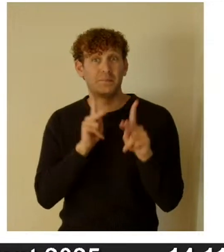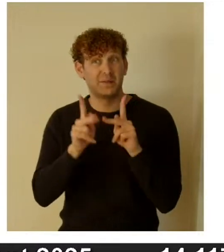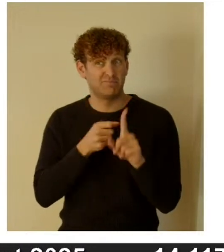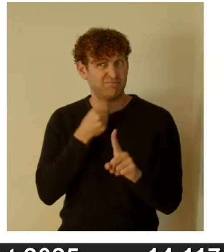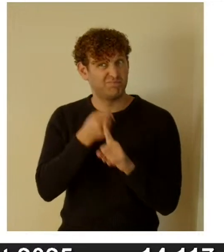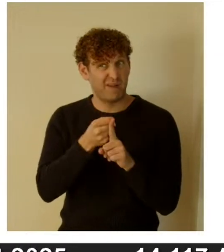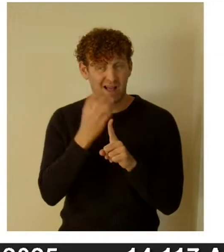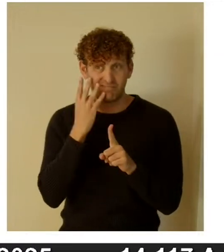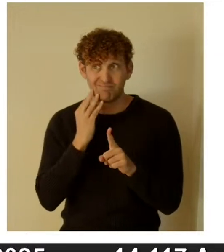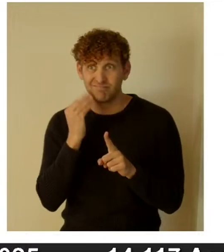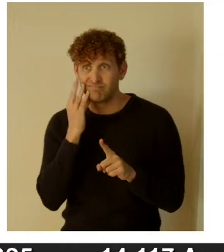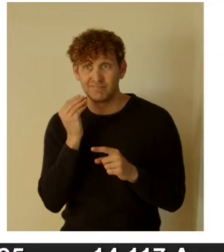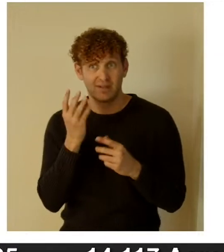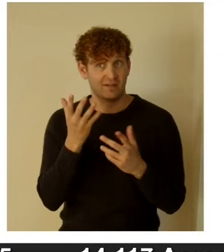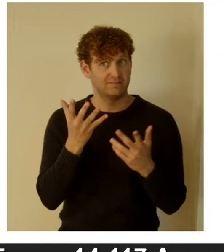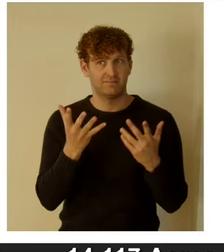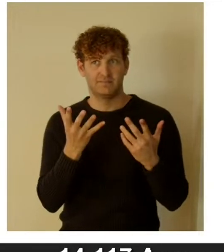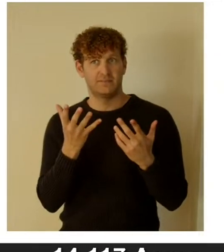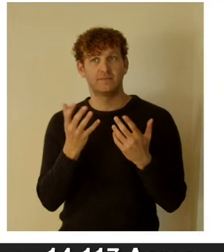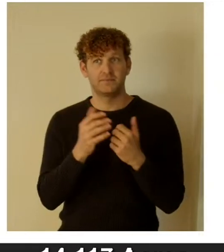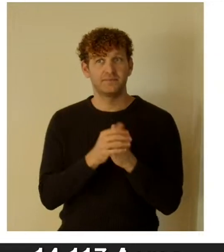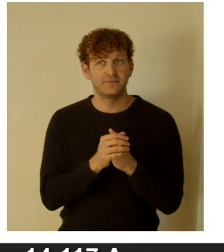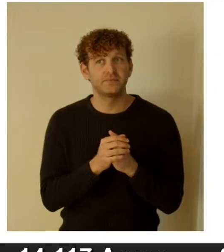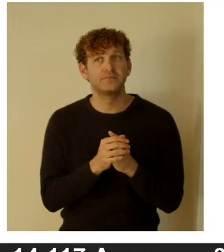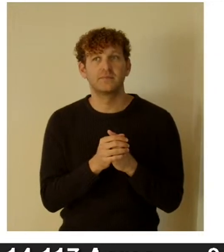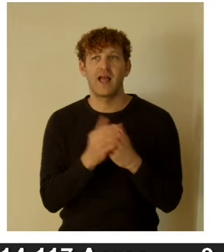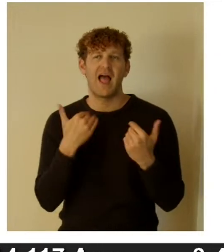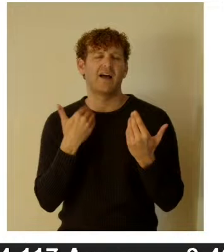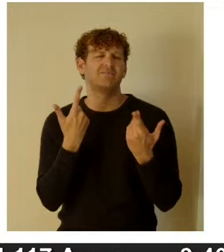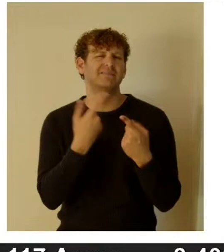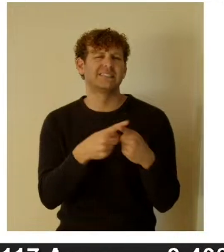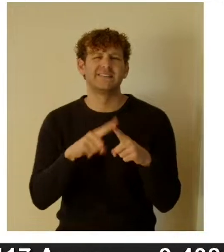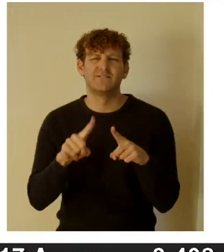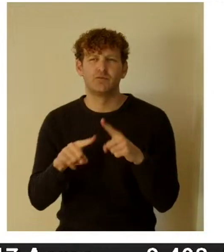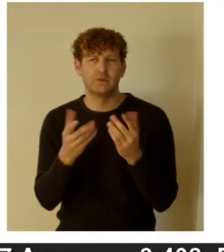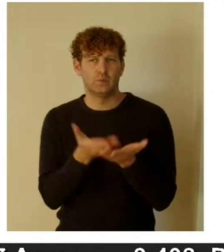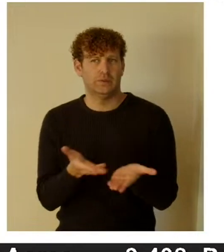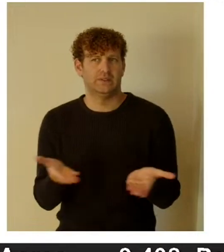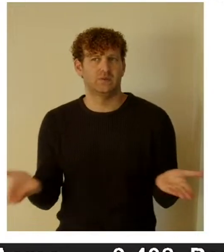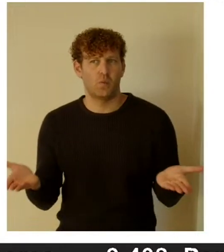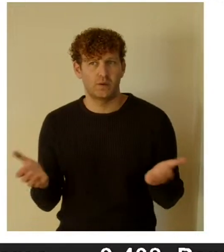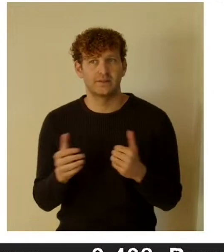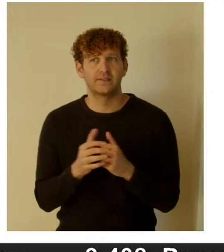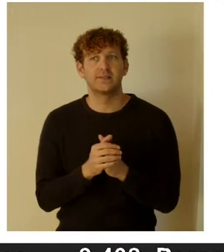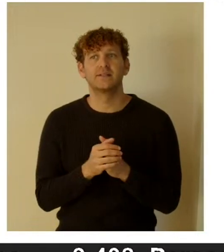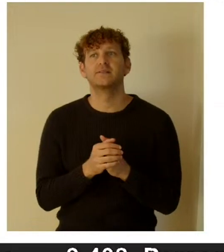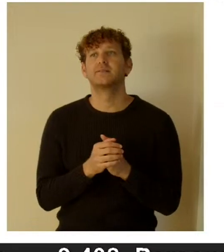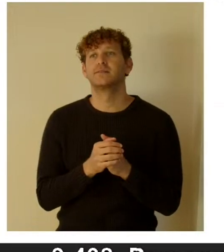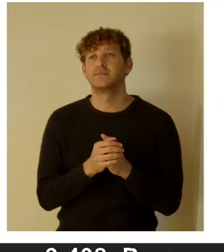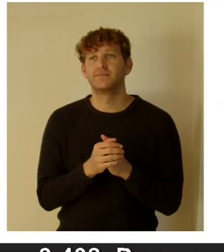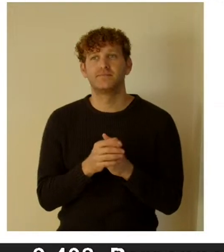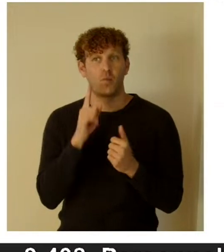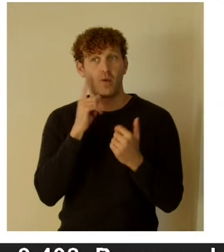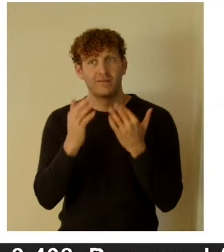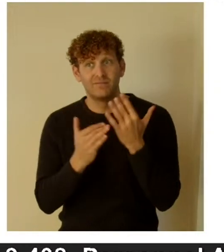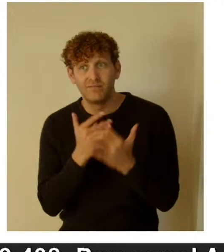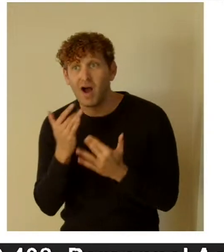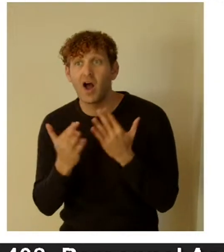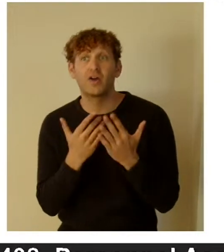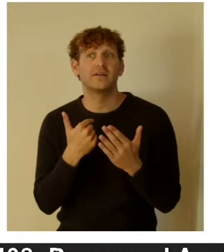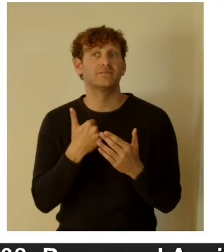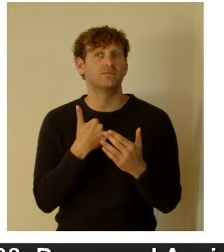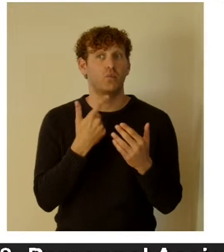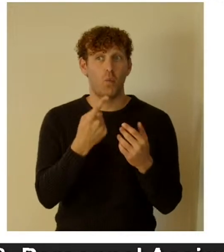centers offer many critical resources in one location. For the Eaton fire, a local assistance center will be open at the Pasadena